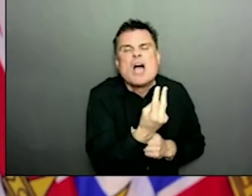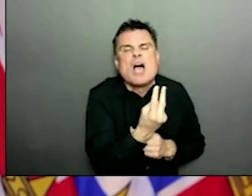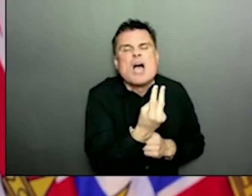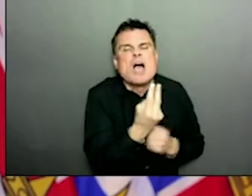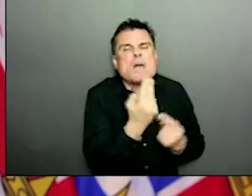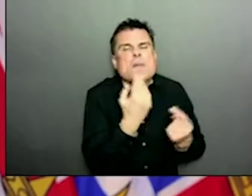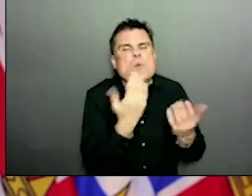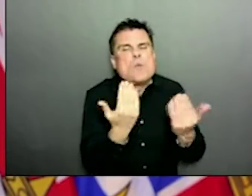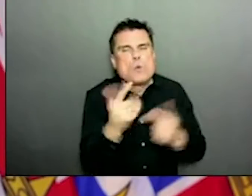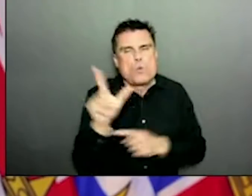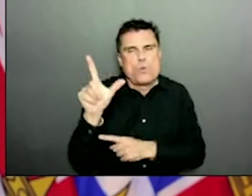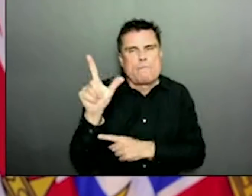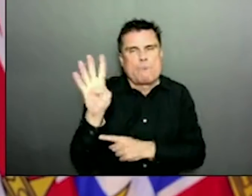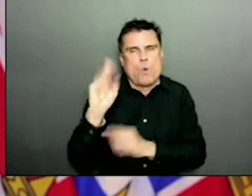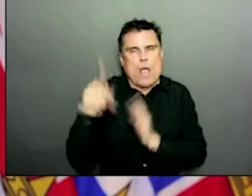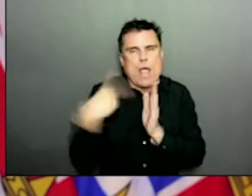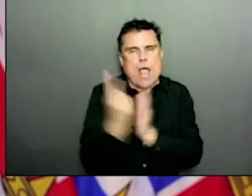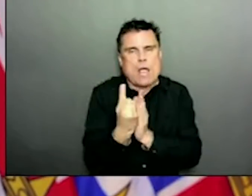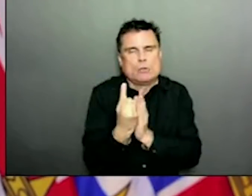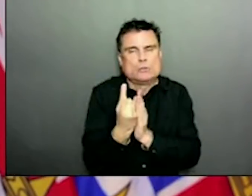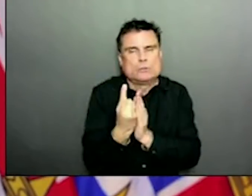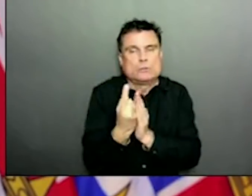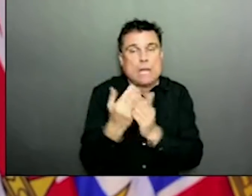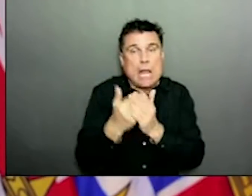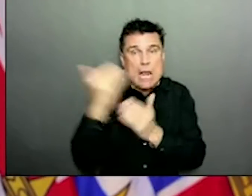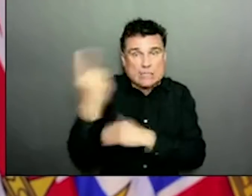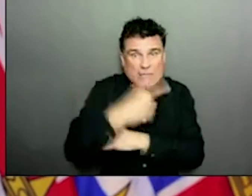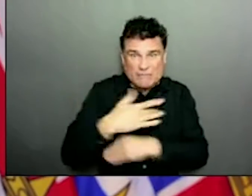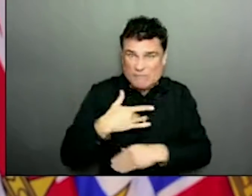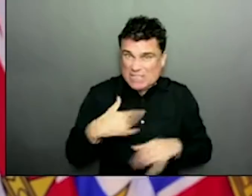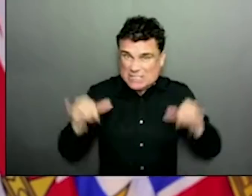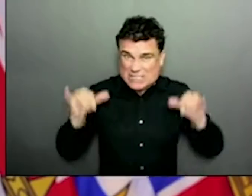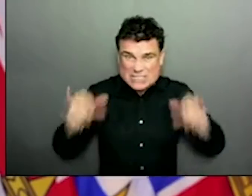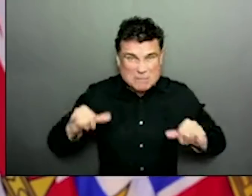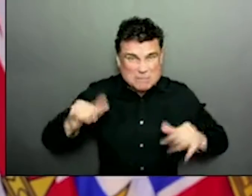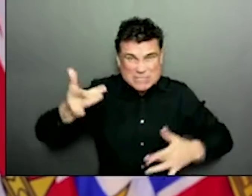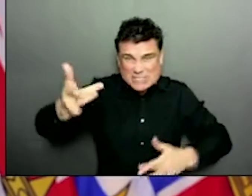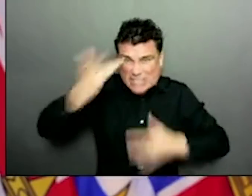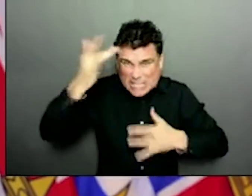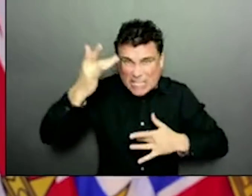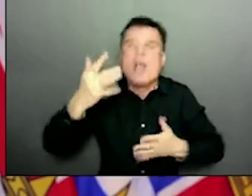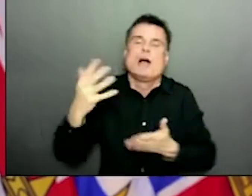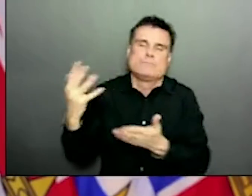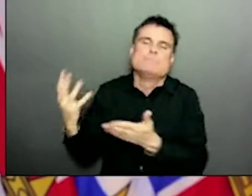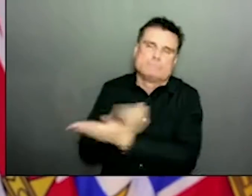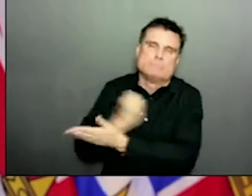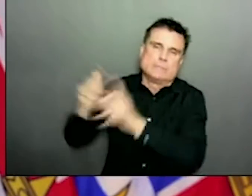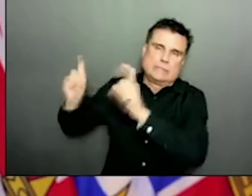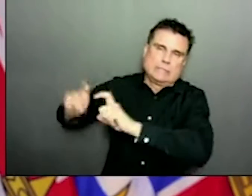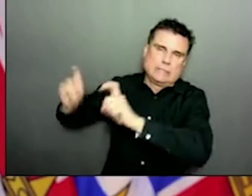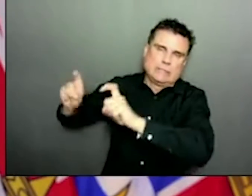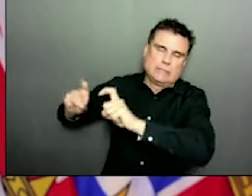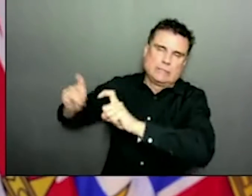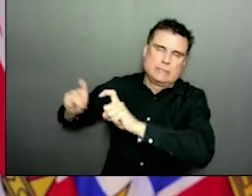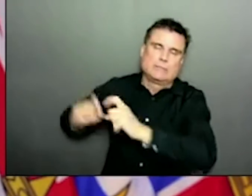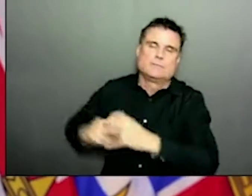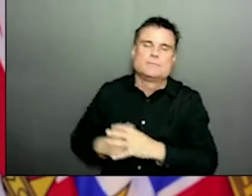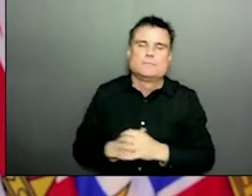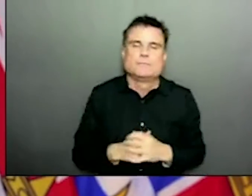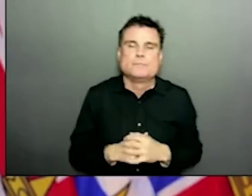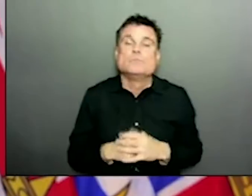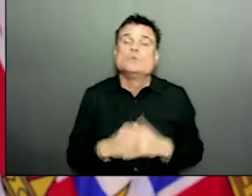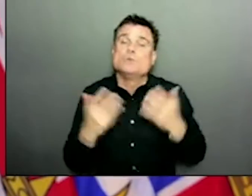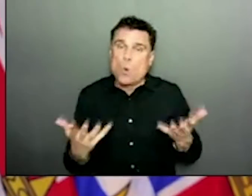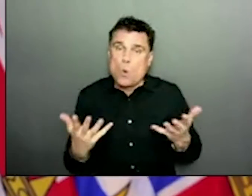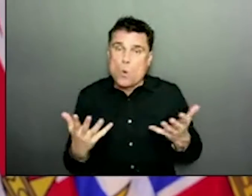that if you have any of those worrisome symptoms, that you do go for testing right away. And if you've had any contact with somebody who has COVID